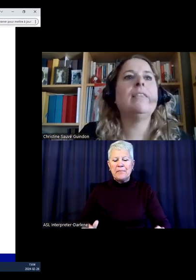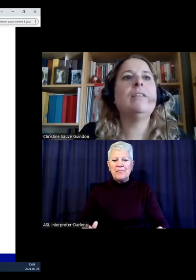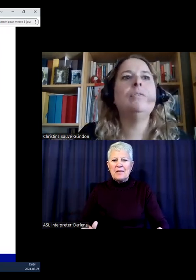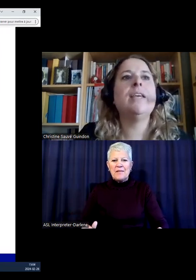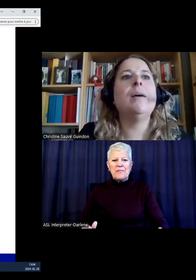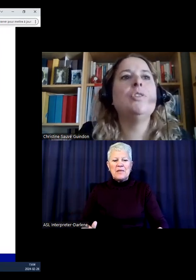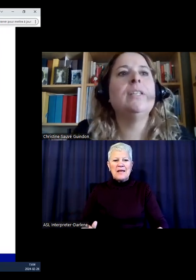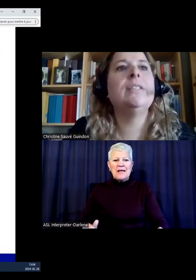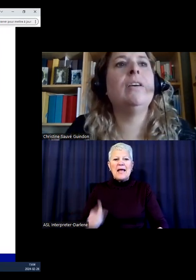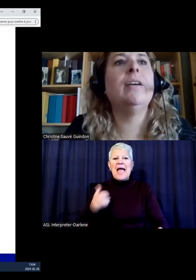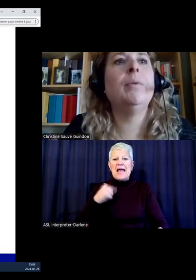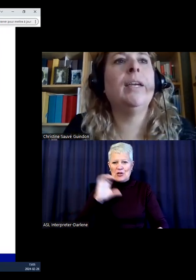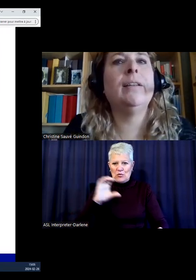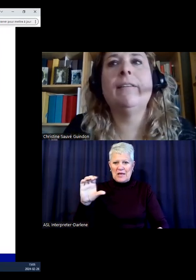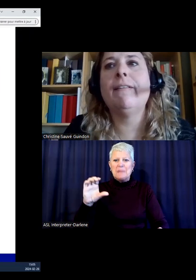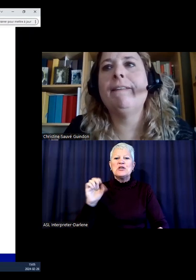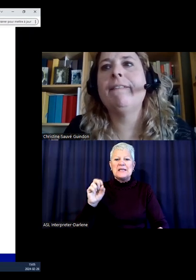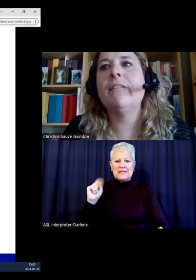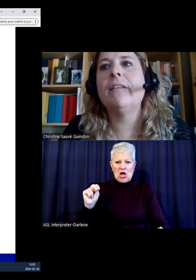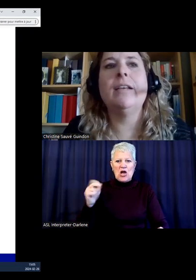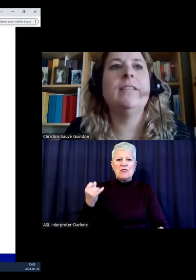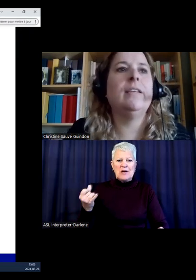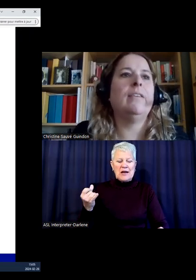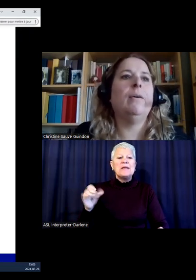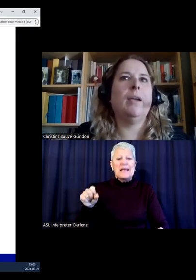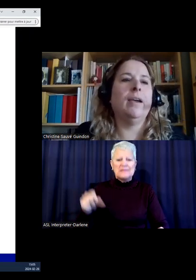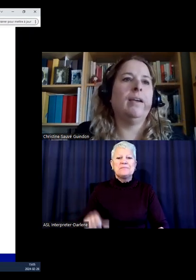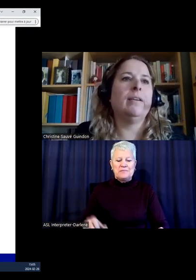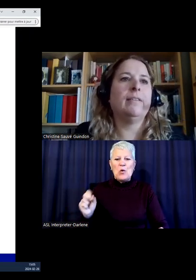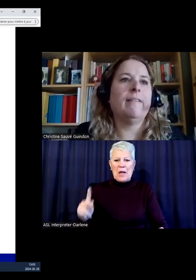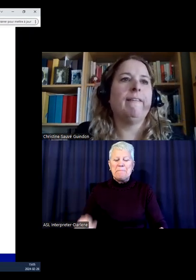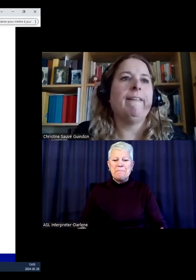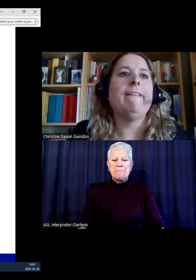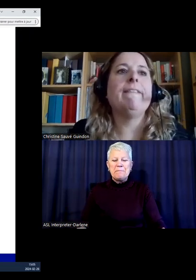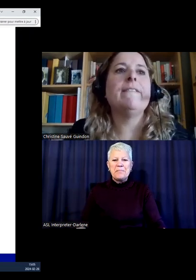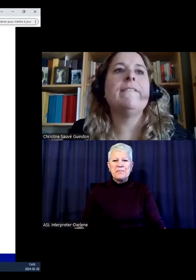And closed captioning is on. Wait. Yes, it is. Okay.